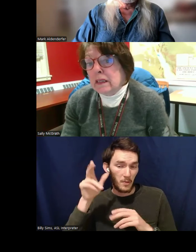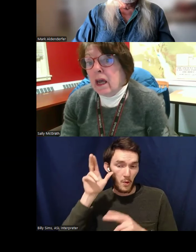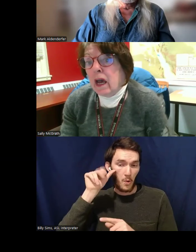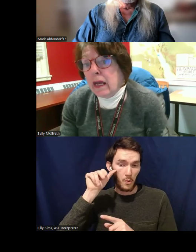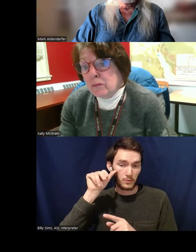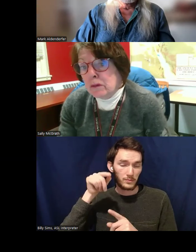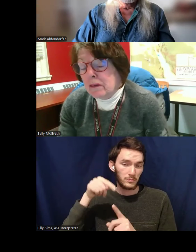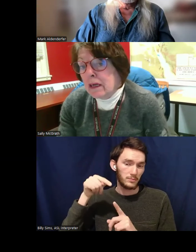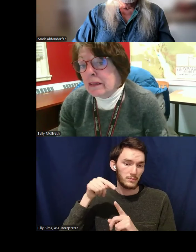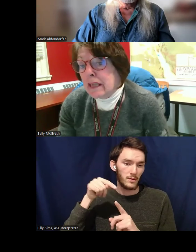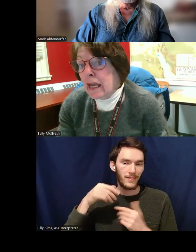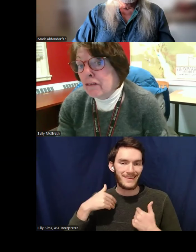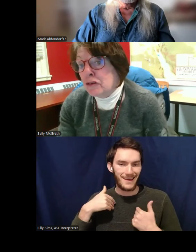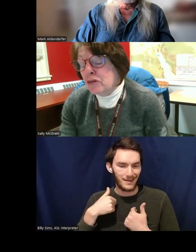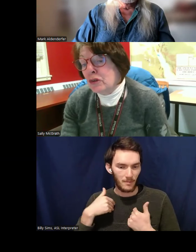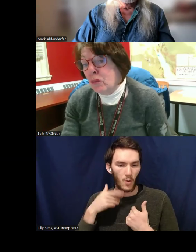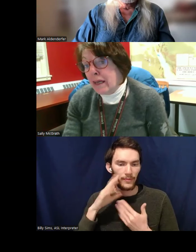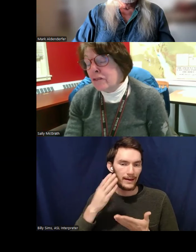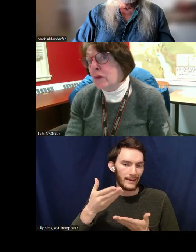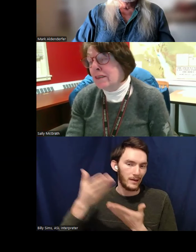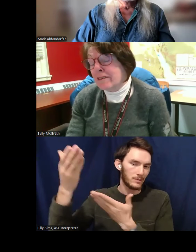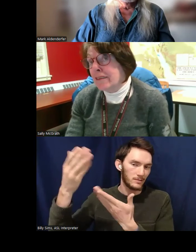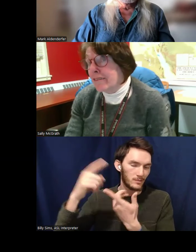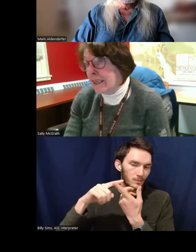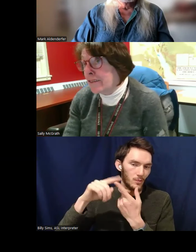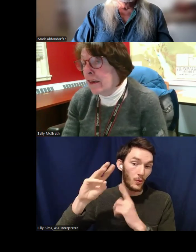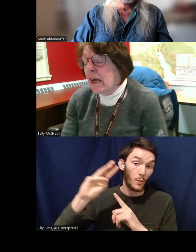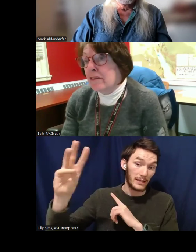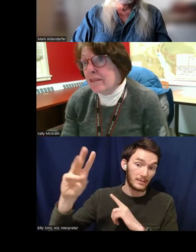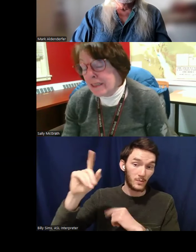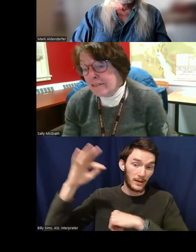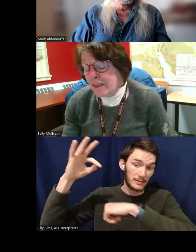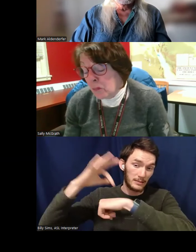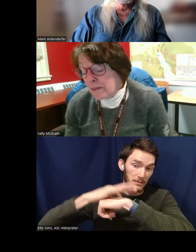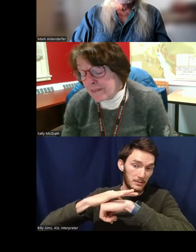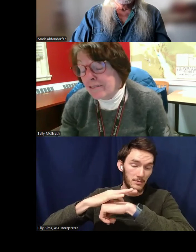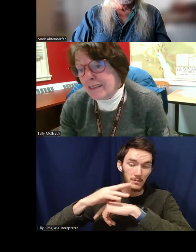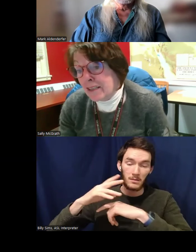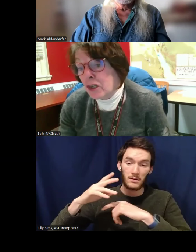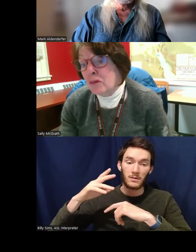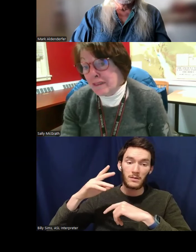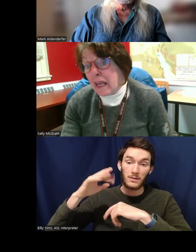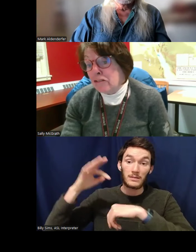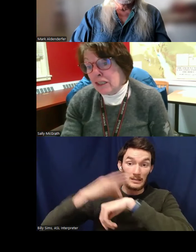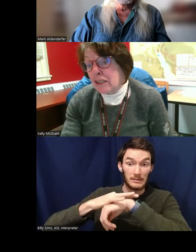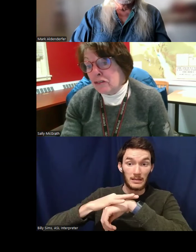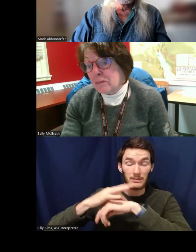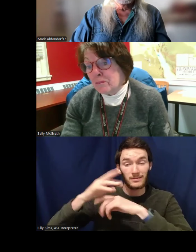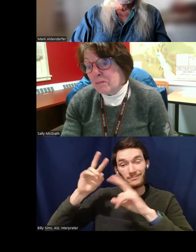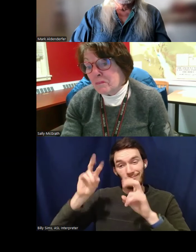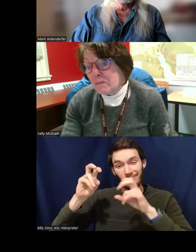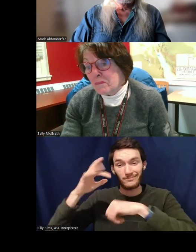were the animal that carried you to the West where the sun set, and where the sunset was the